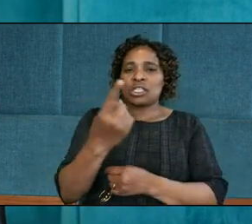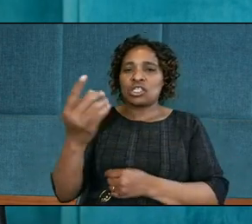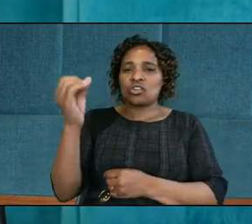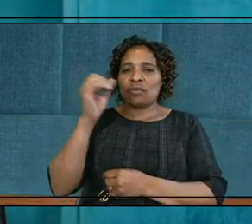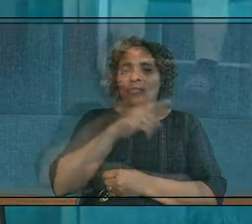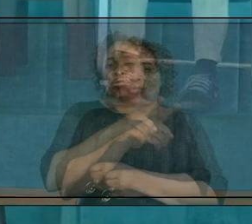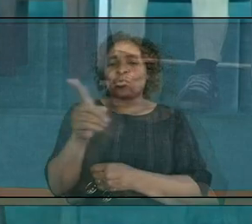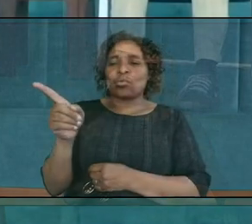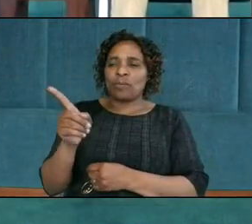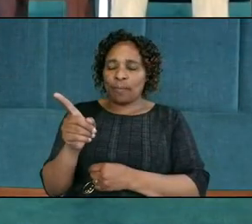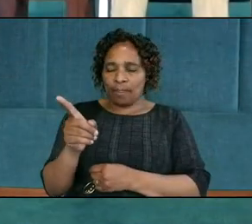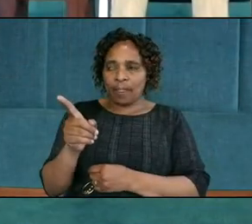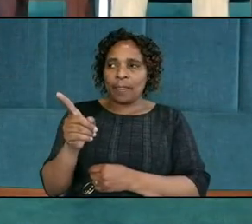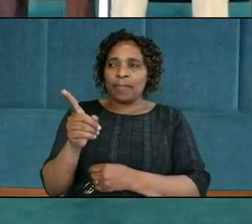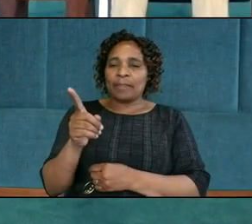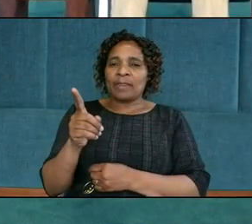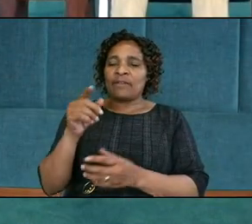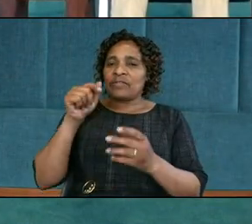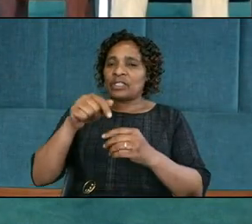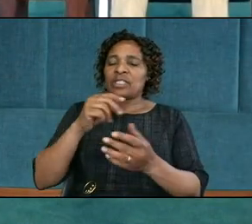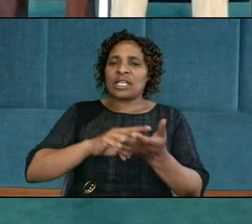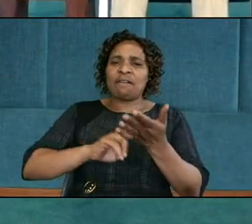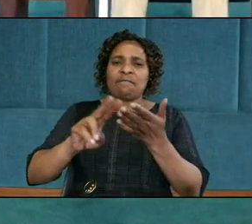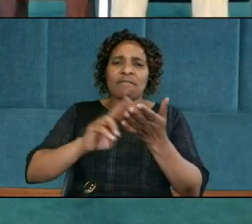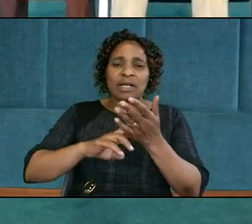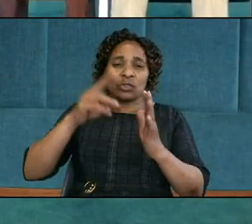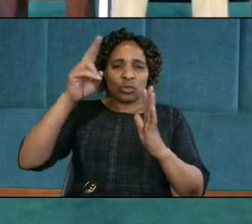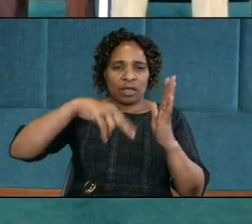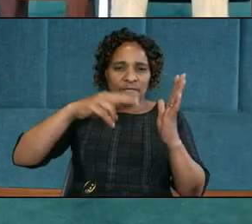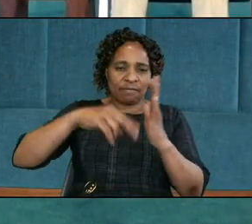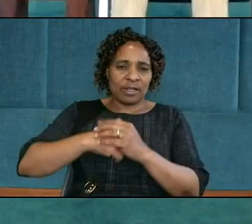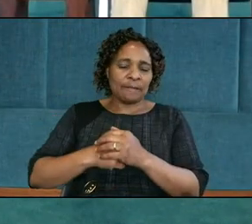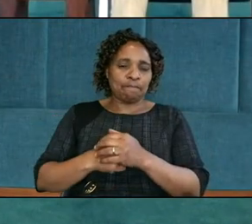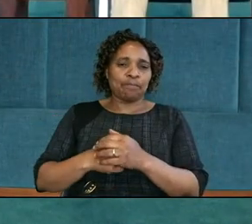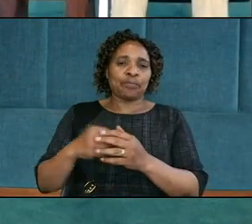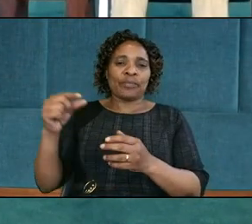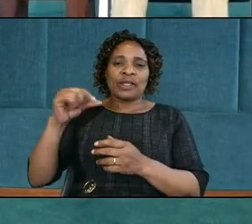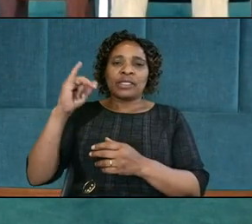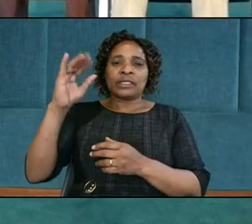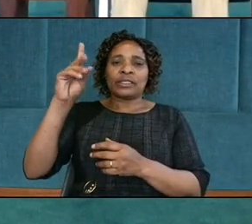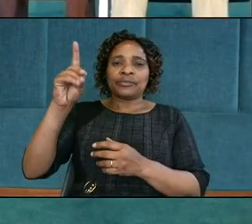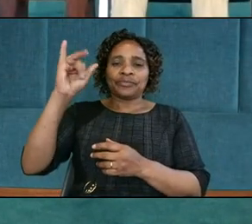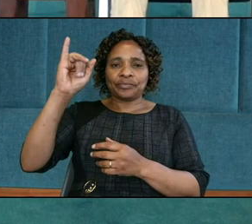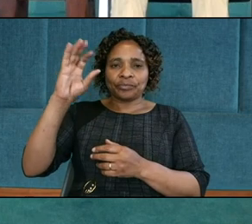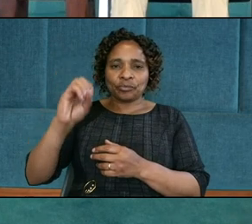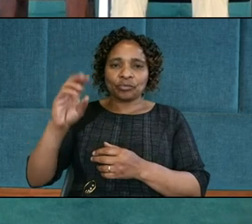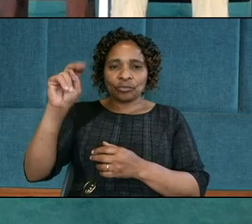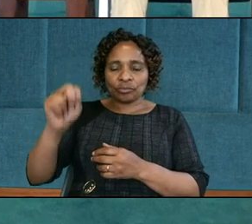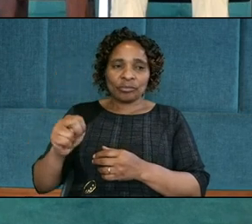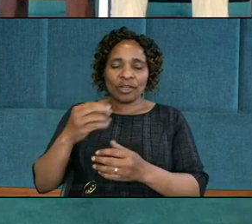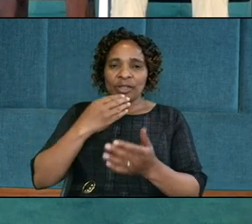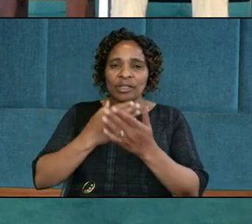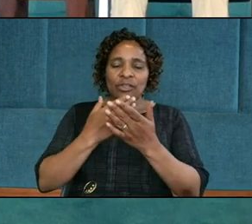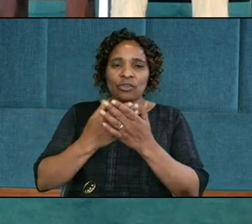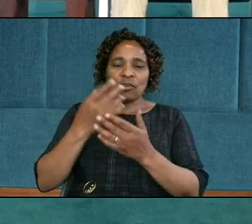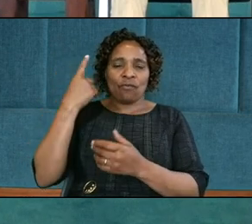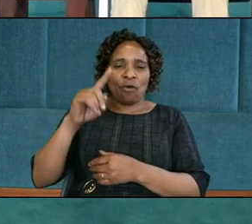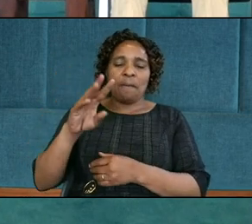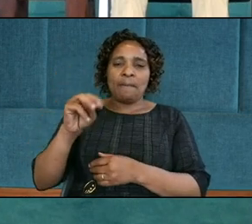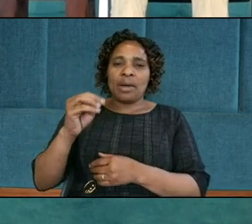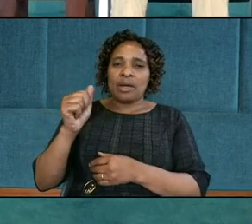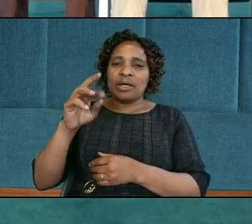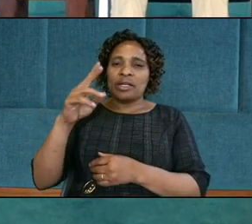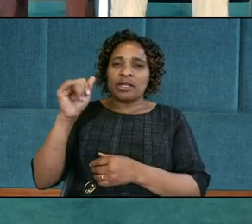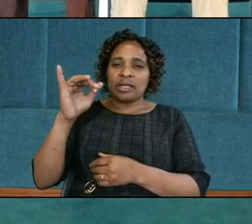you. Yeah, that's a verse that was just read by Gideon. And thank you so much, Mary, for reading it once